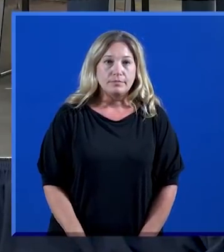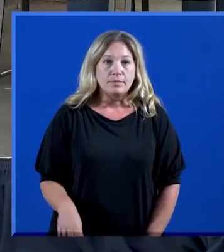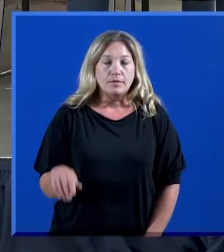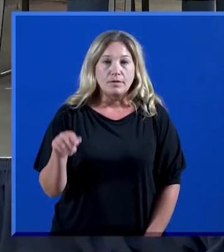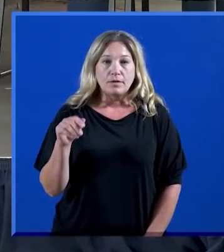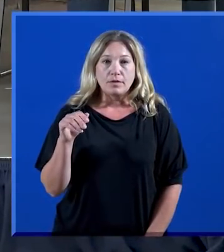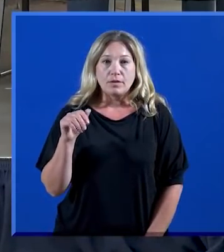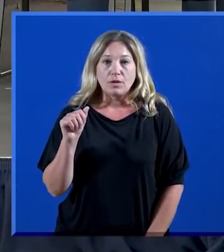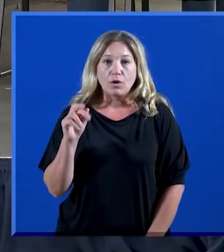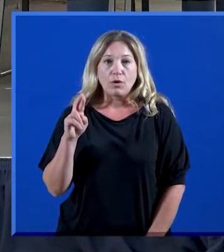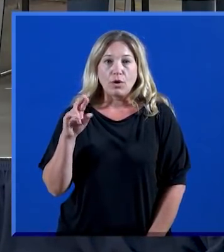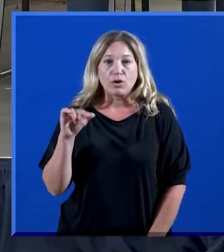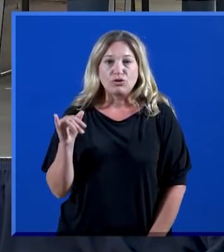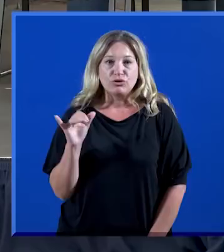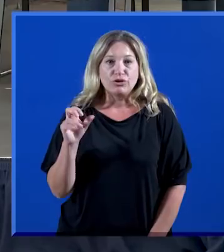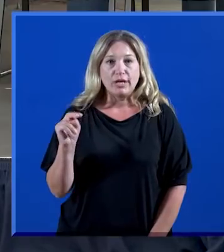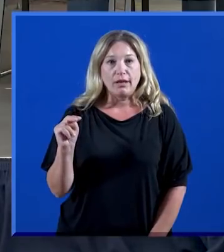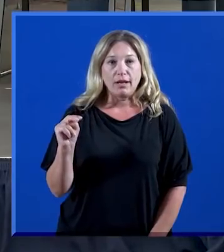Arjun Mann.